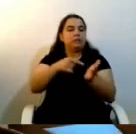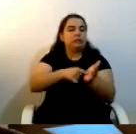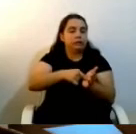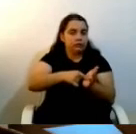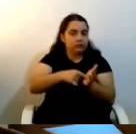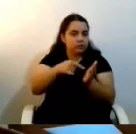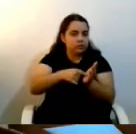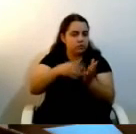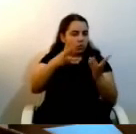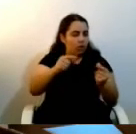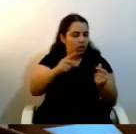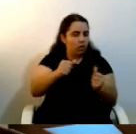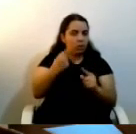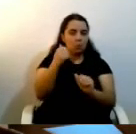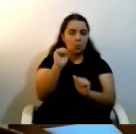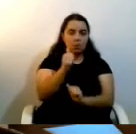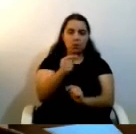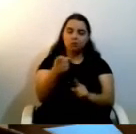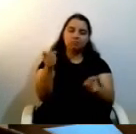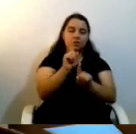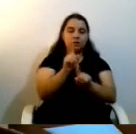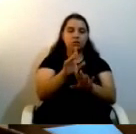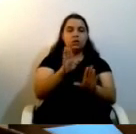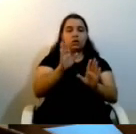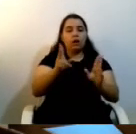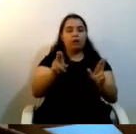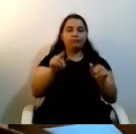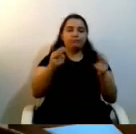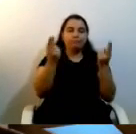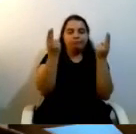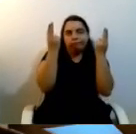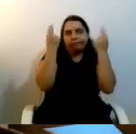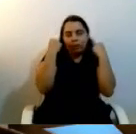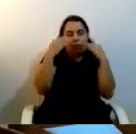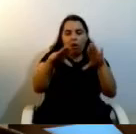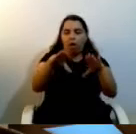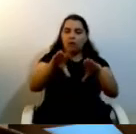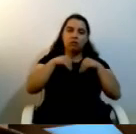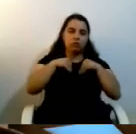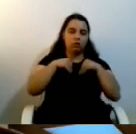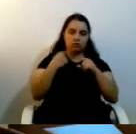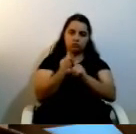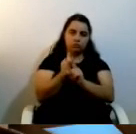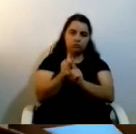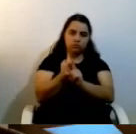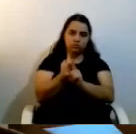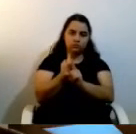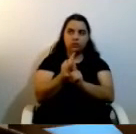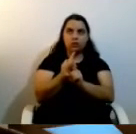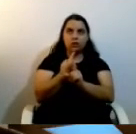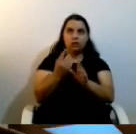get, or made to feel dependent on your assistance.